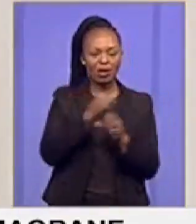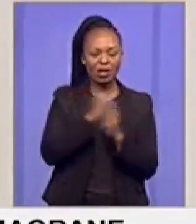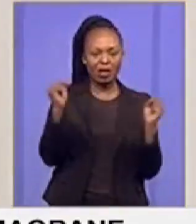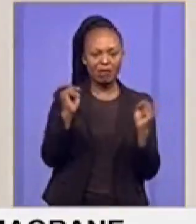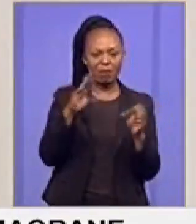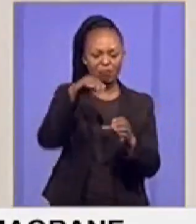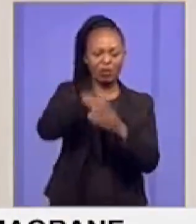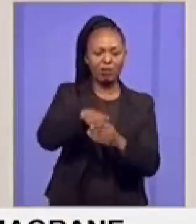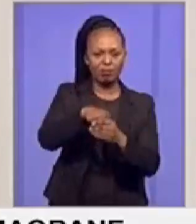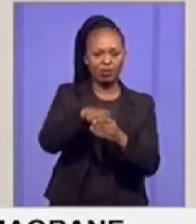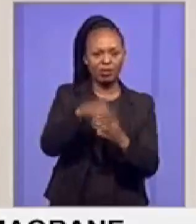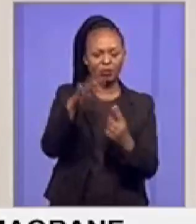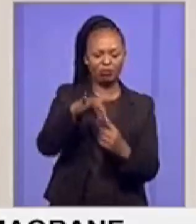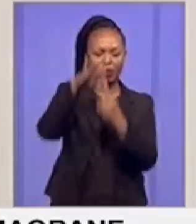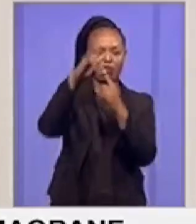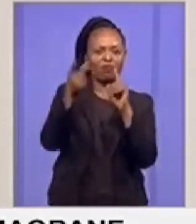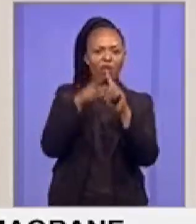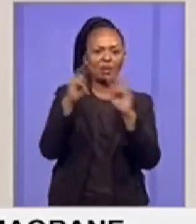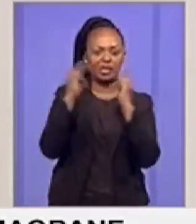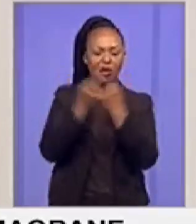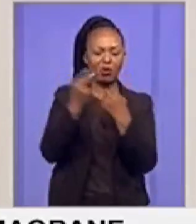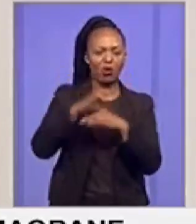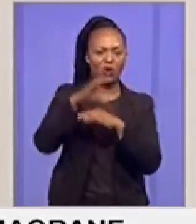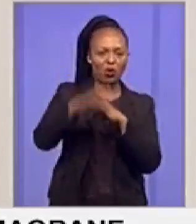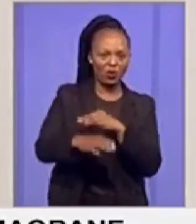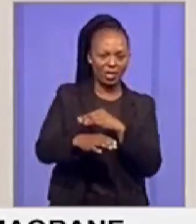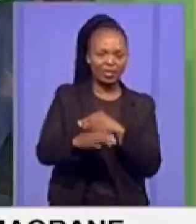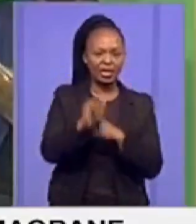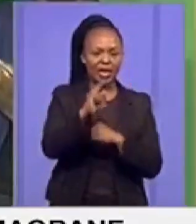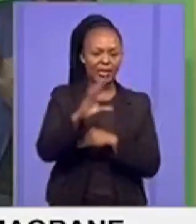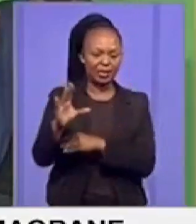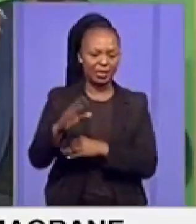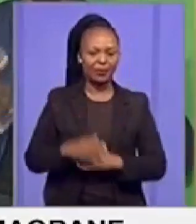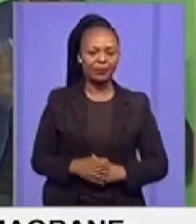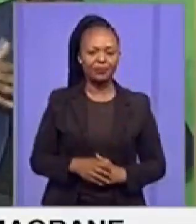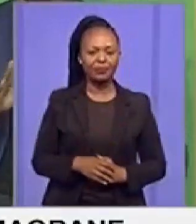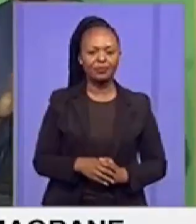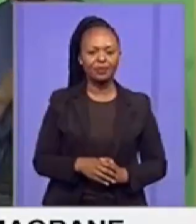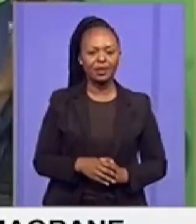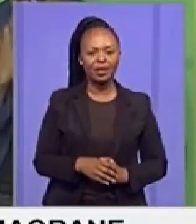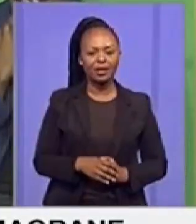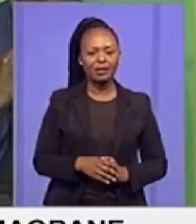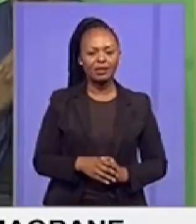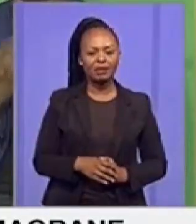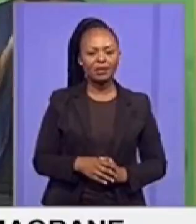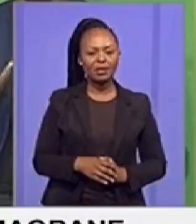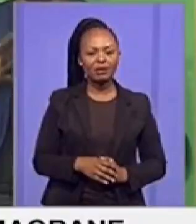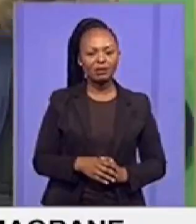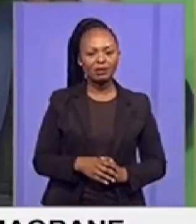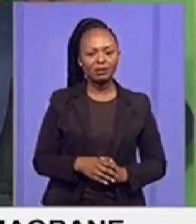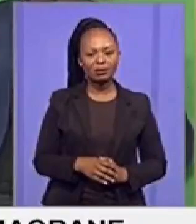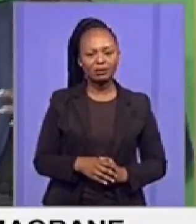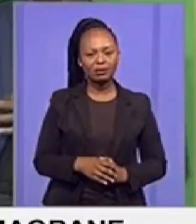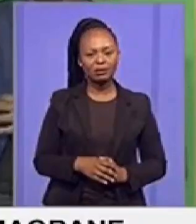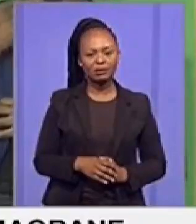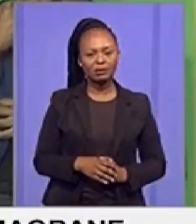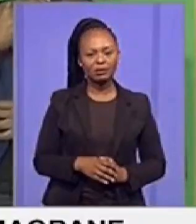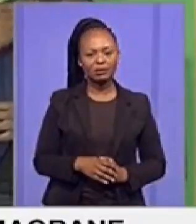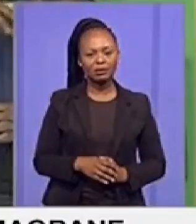kgetha ketapele e ntjha sa naha sa mokga. I have accordingly decided to appoint Mr.